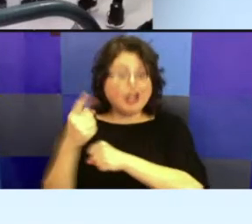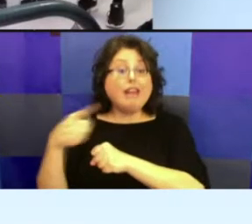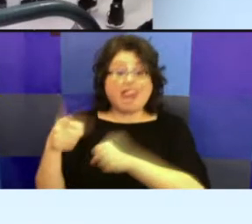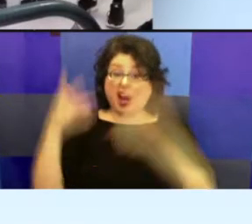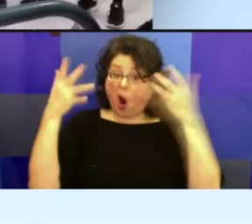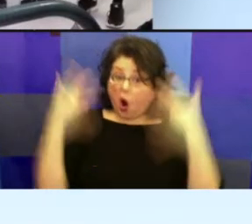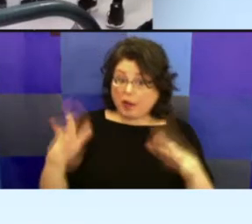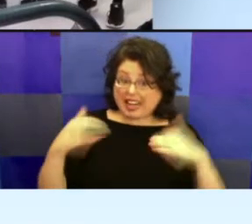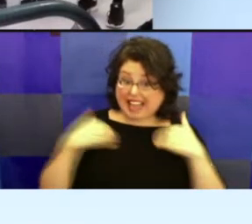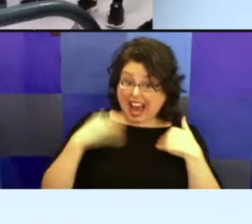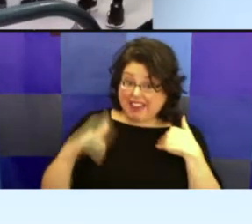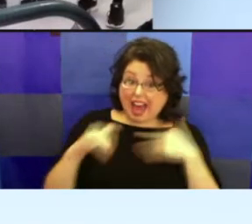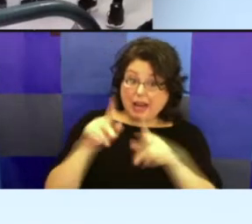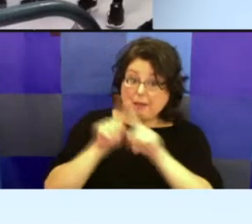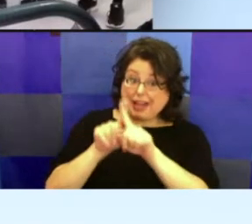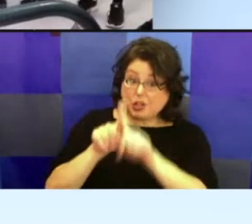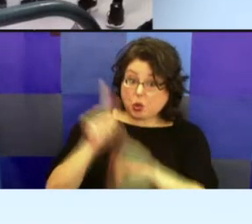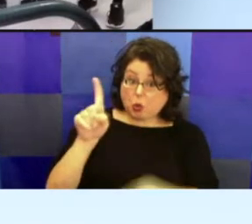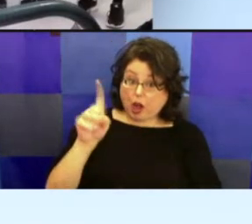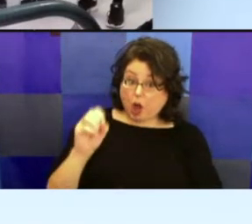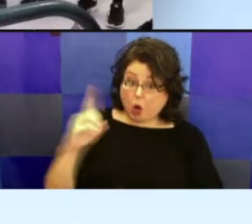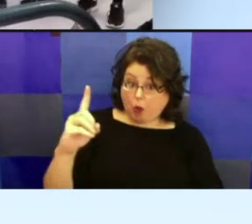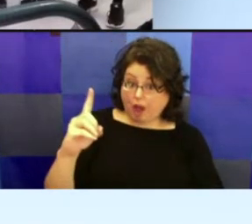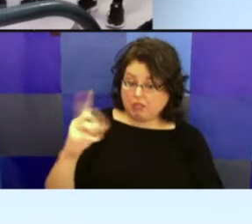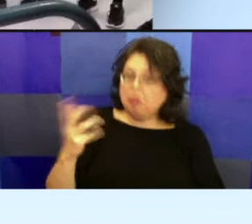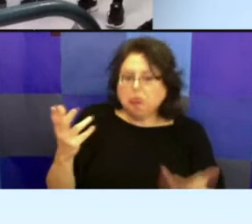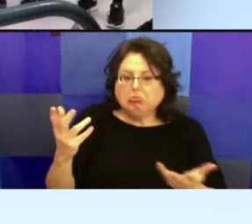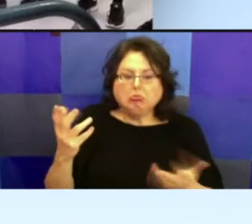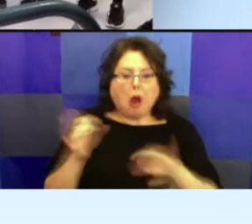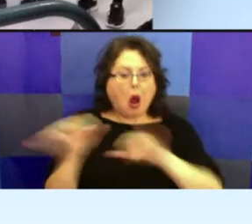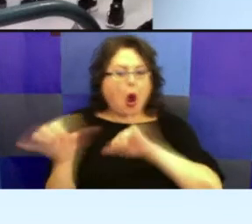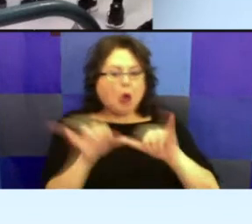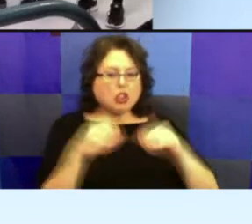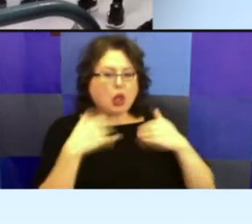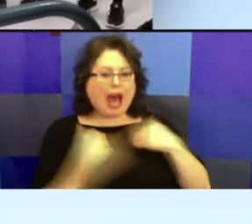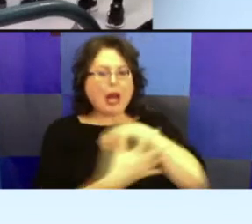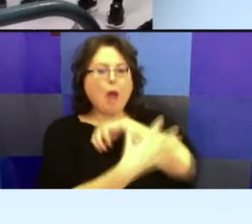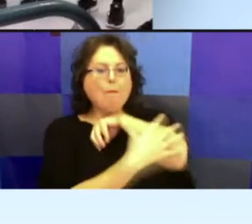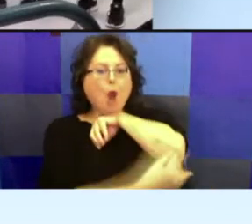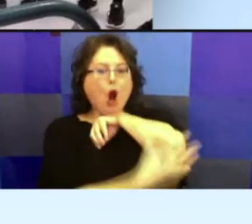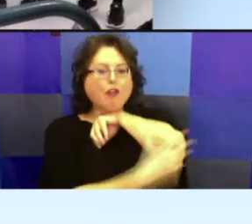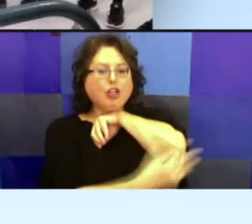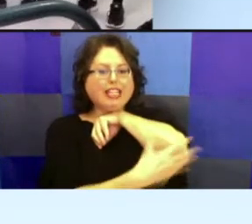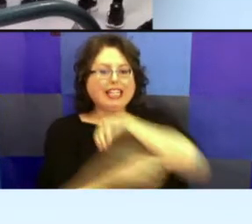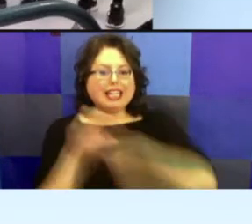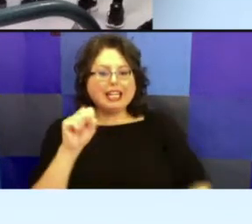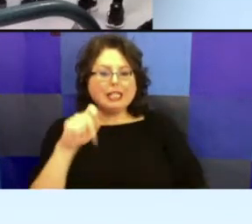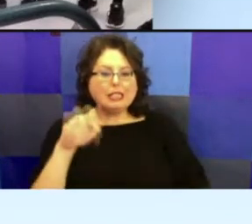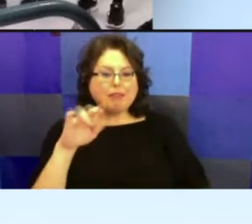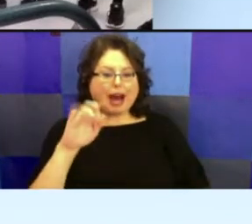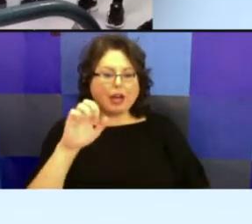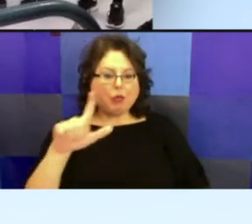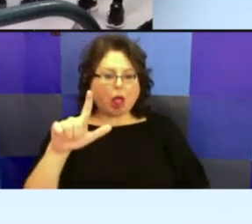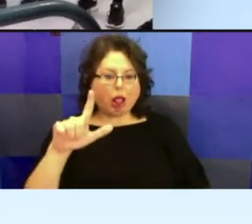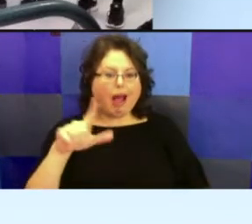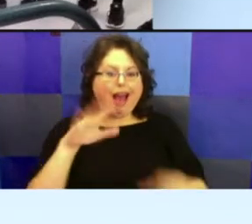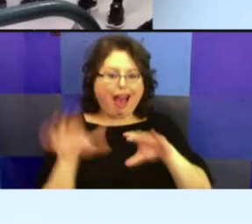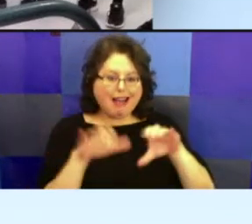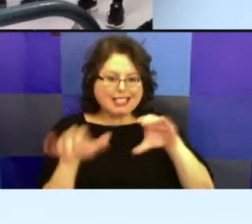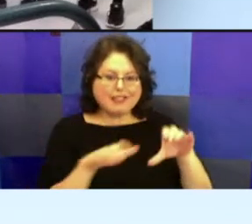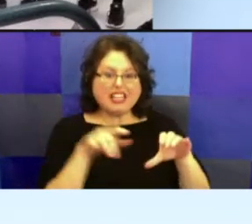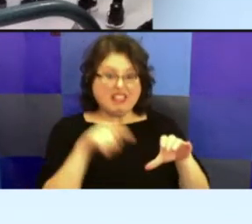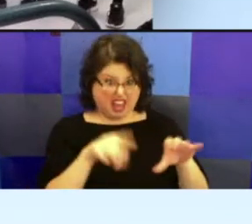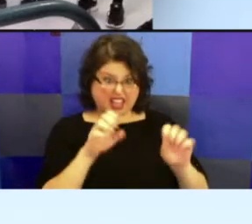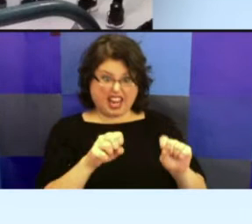through Mentoring 101 last year also engaged in a poverty spiral activity where they were able to learn about the effects of